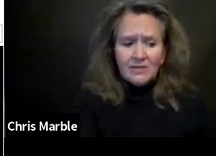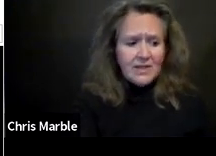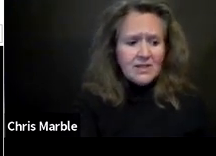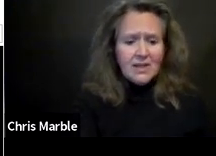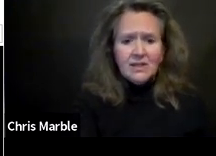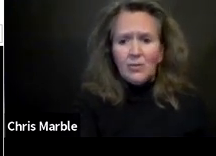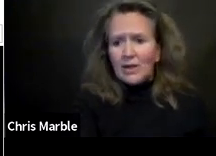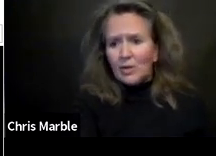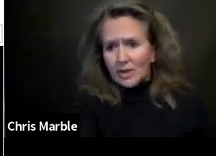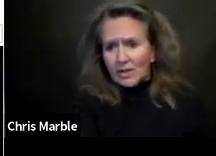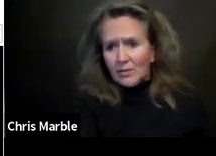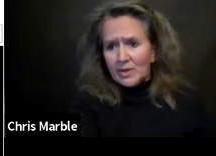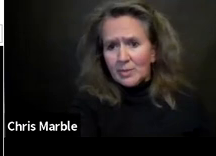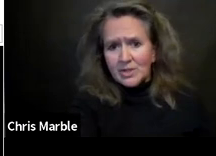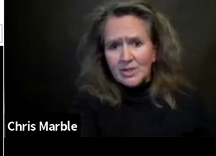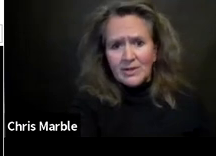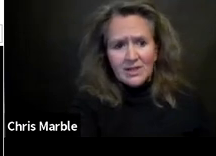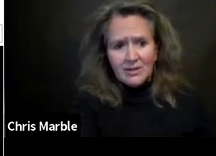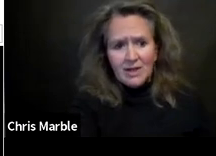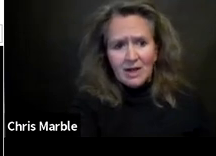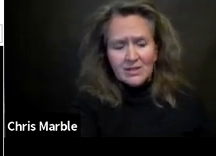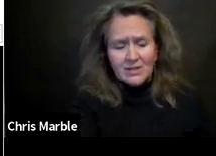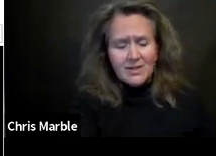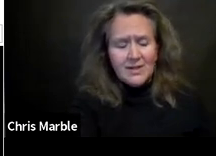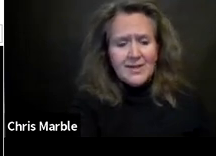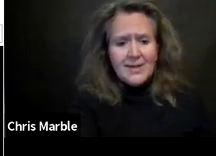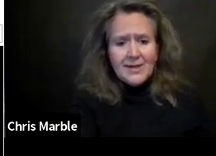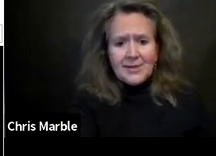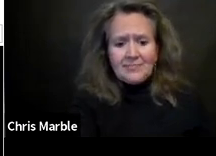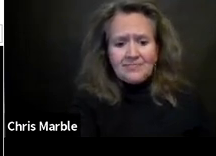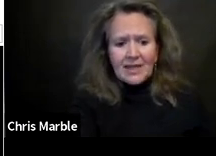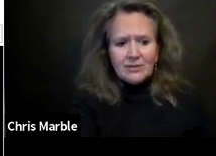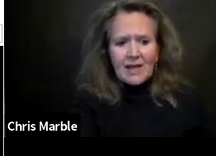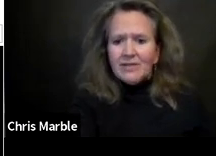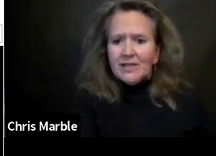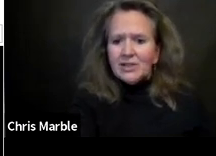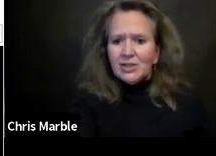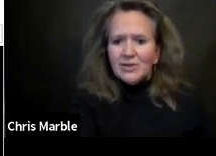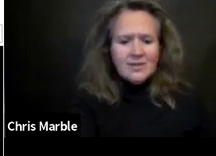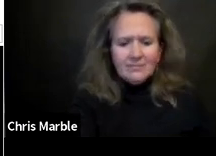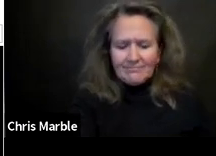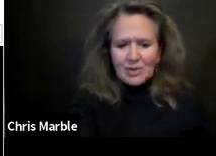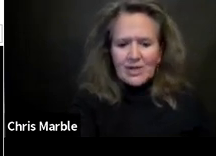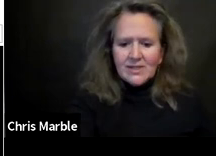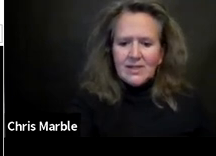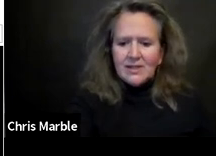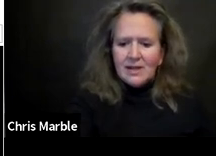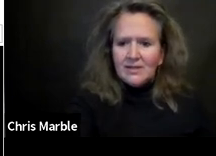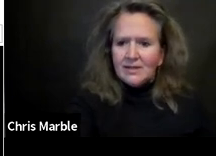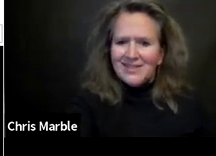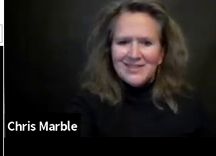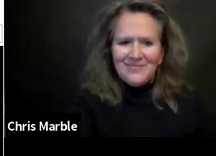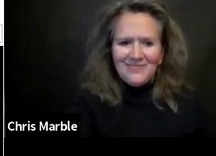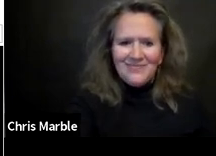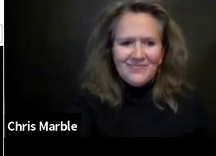download any of these while you're working with a person who has a hearing loss and you're having any issues, don't hesitate